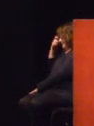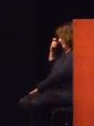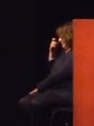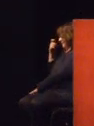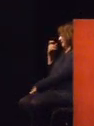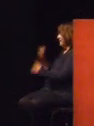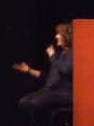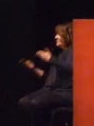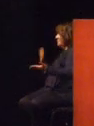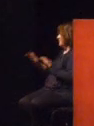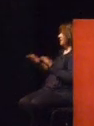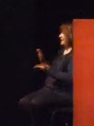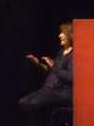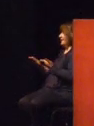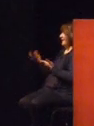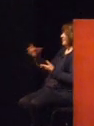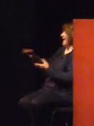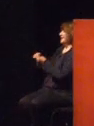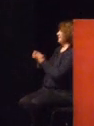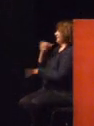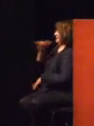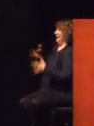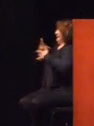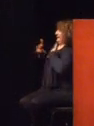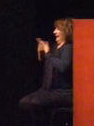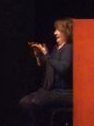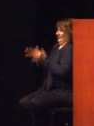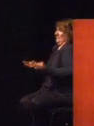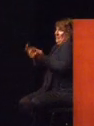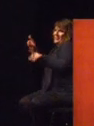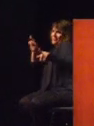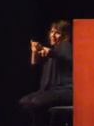may not be statistically significant, Ryan,